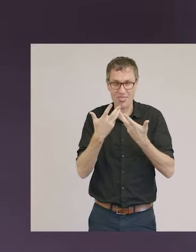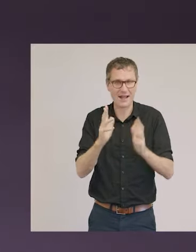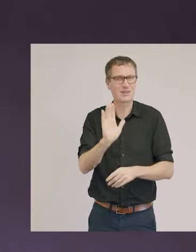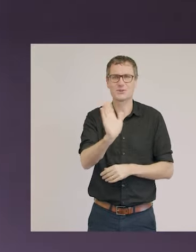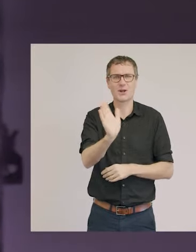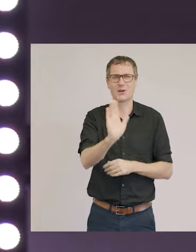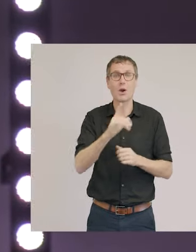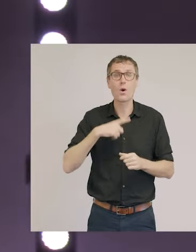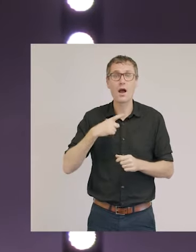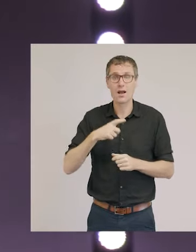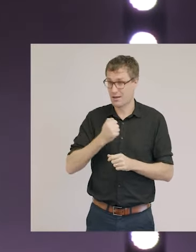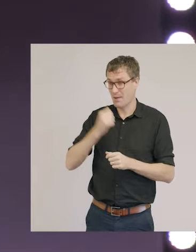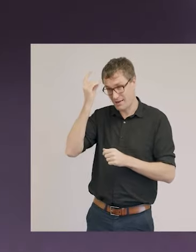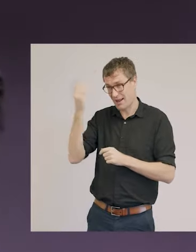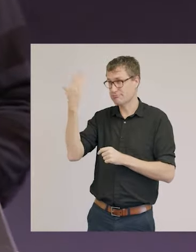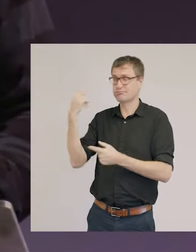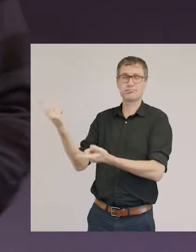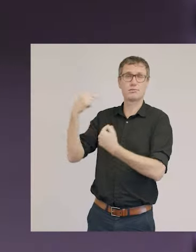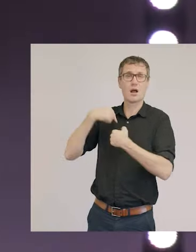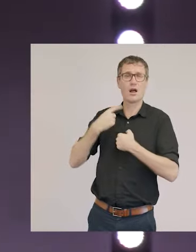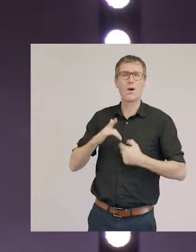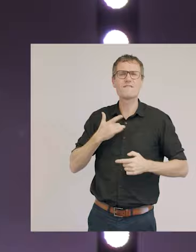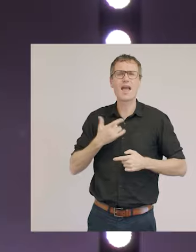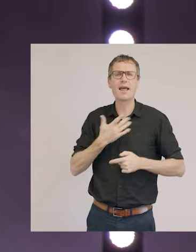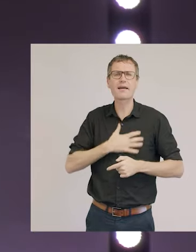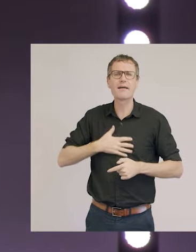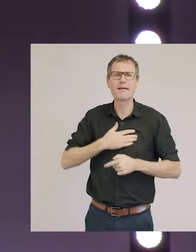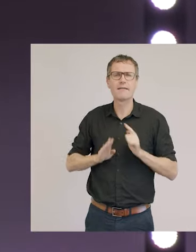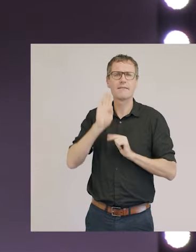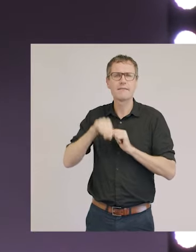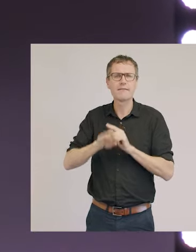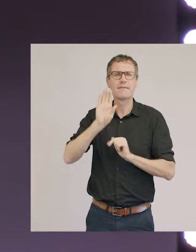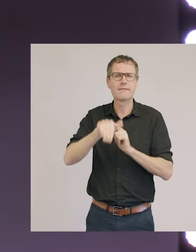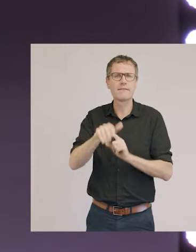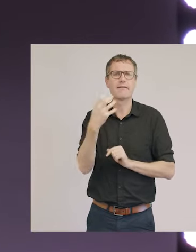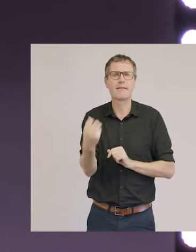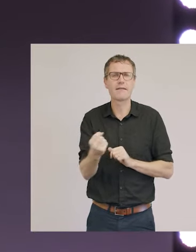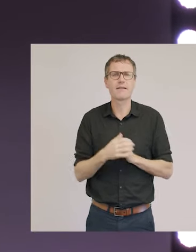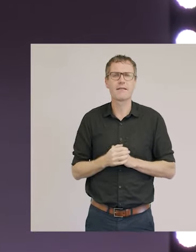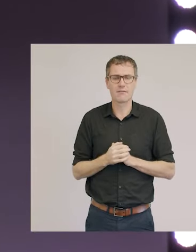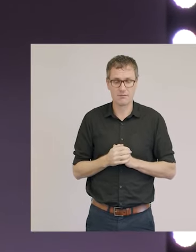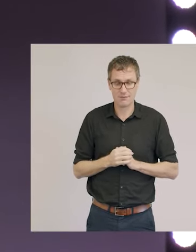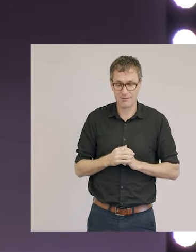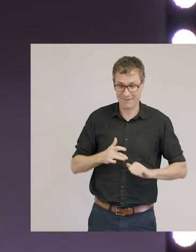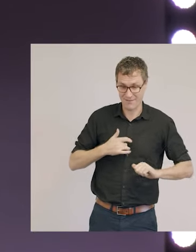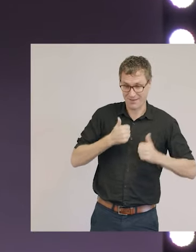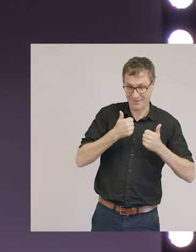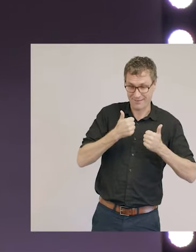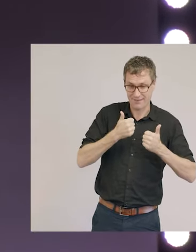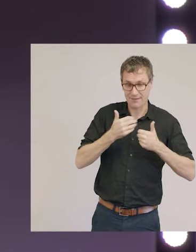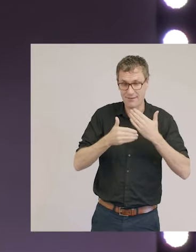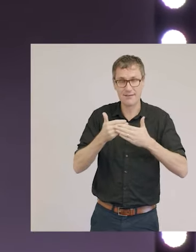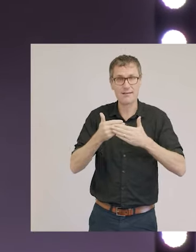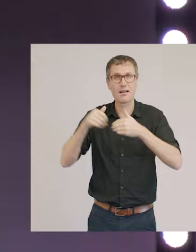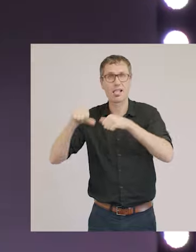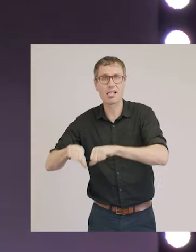way we feel, because as my dad used to say, our feelings go up and down like a barometer. And one moment you can feel good